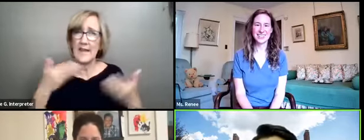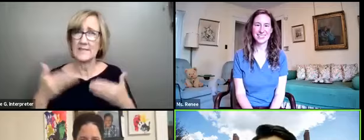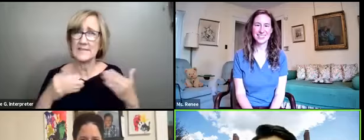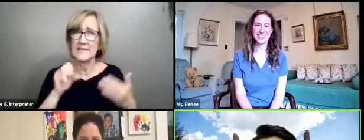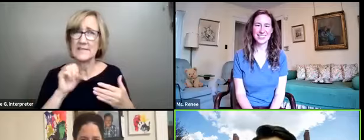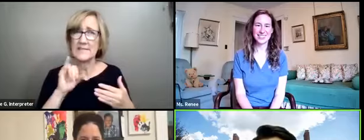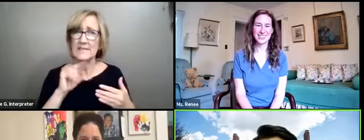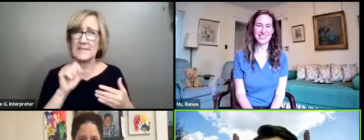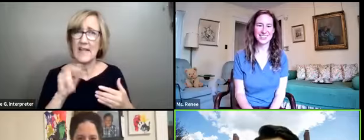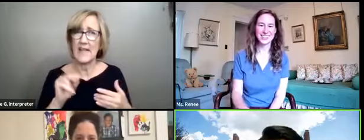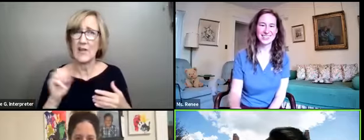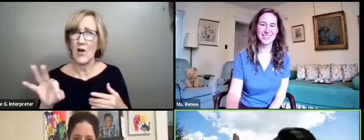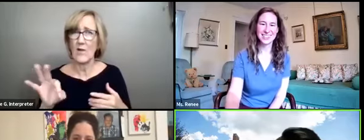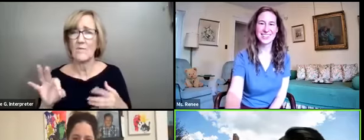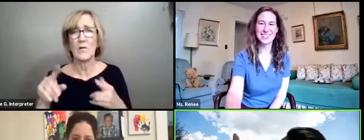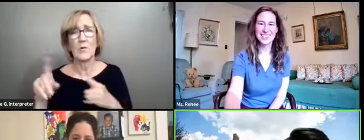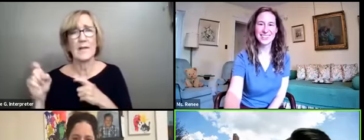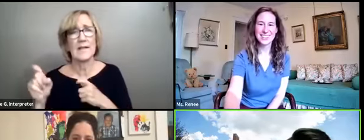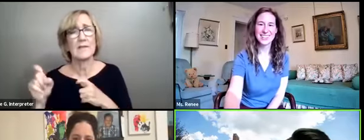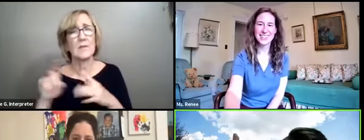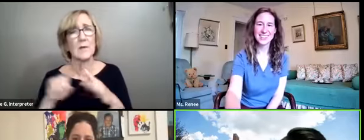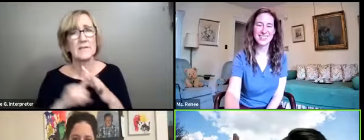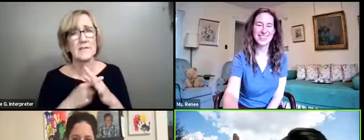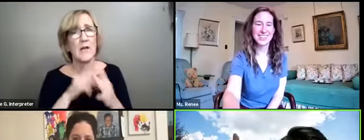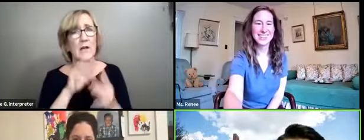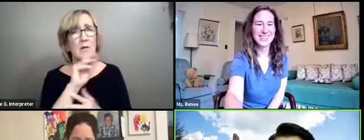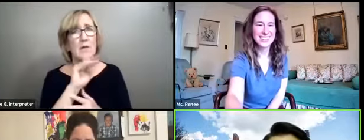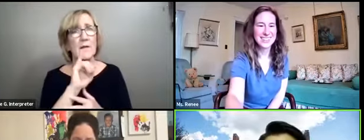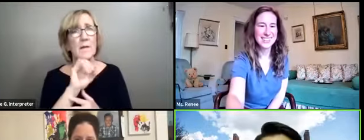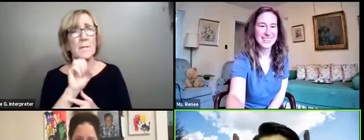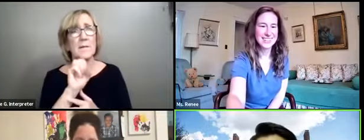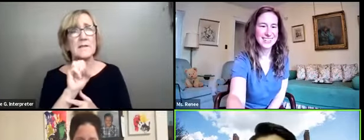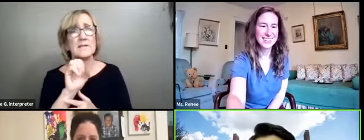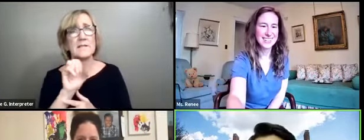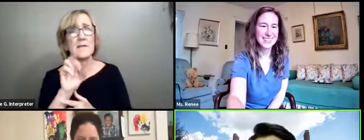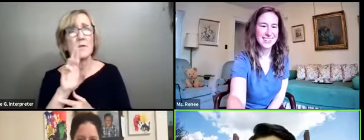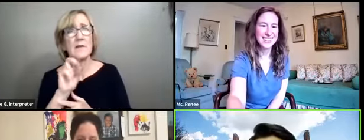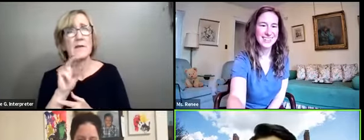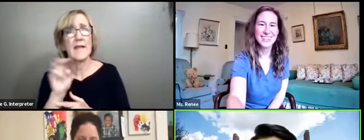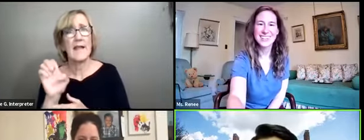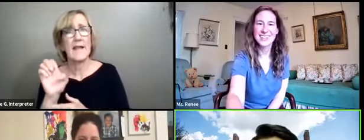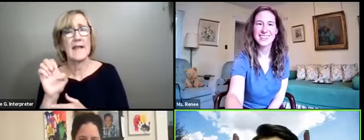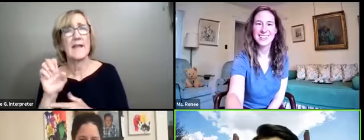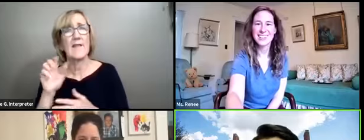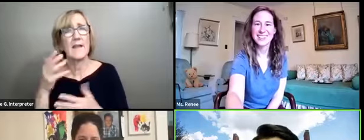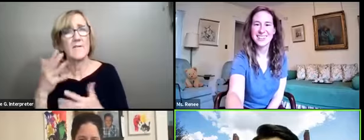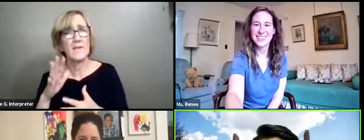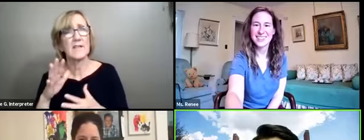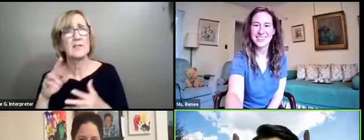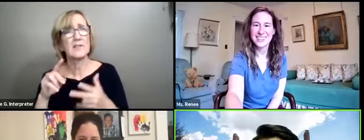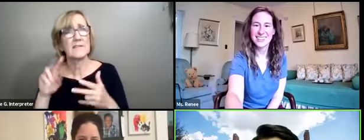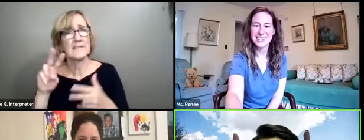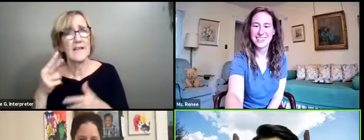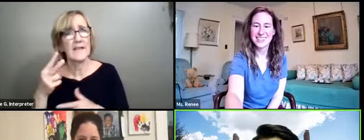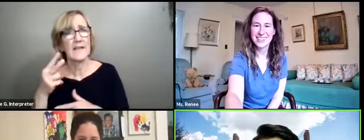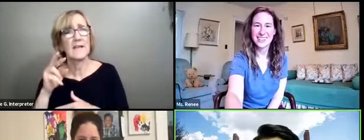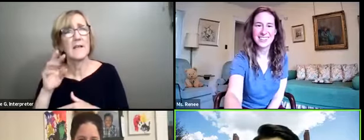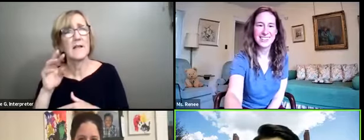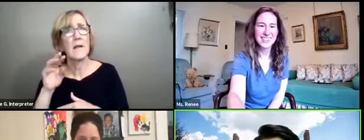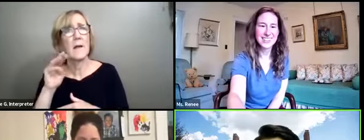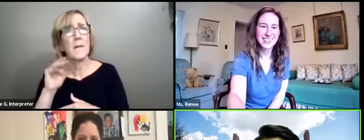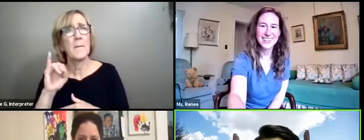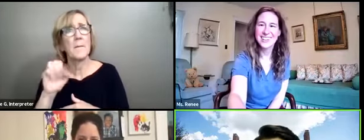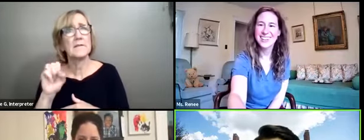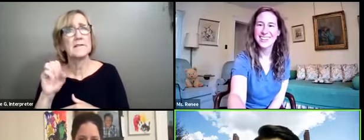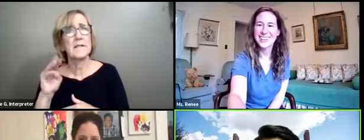before I do that. So I'll start with Miss Renee and then finish it with Miss Megan, and then we can get out of here.